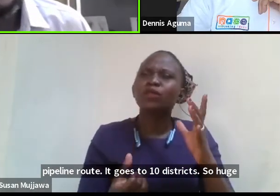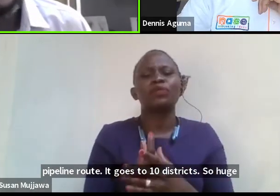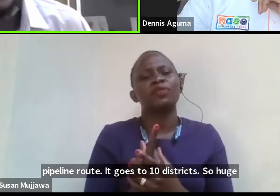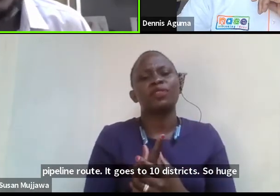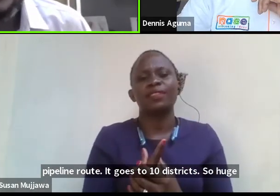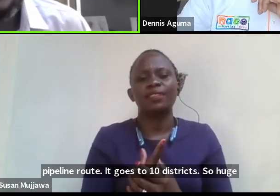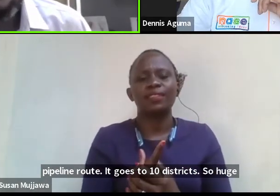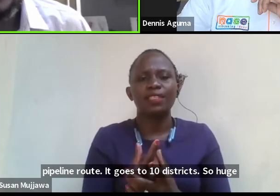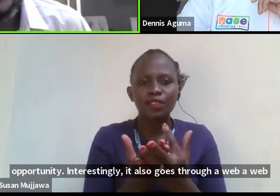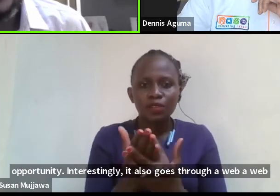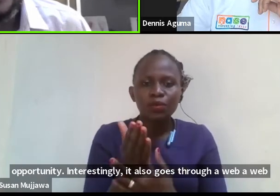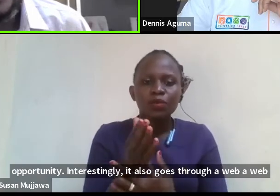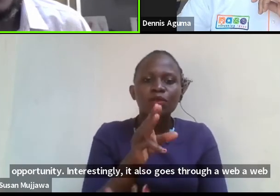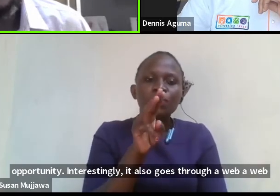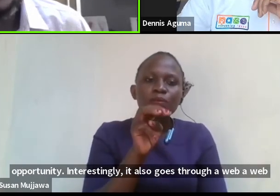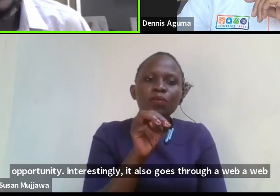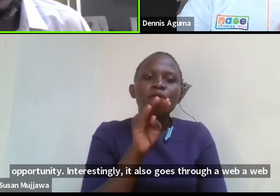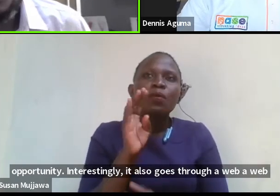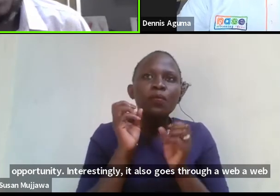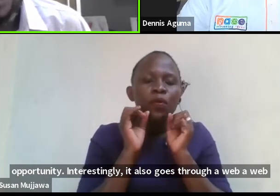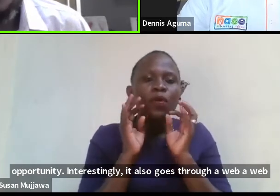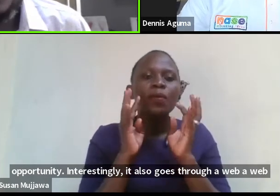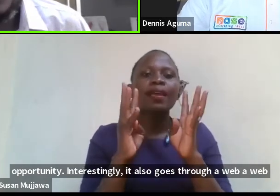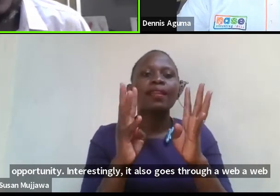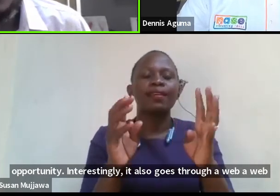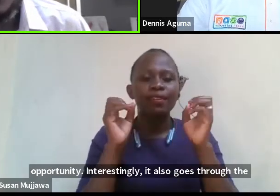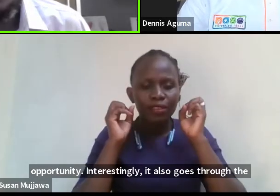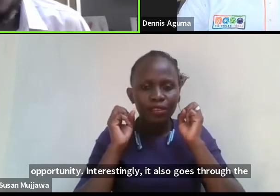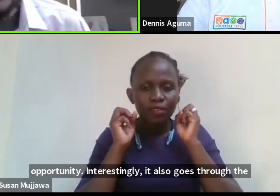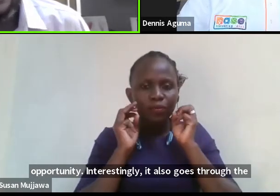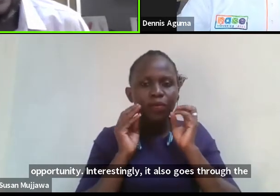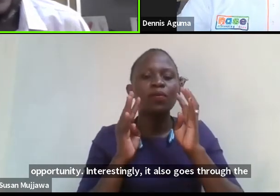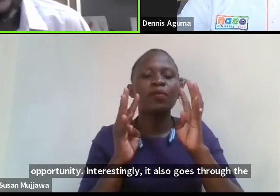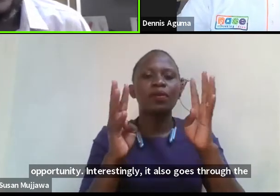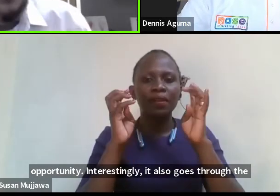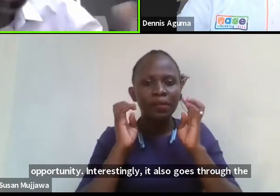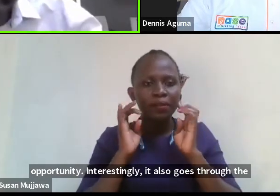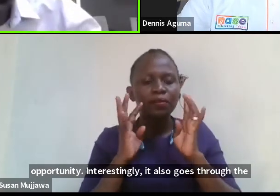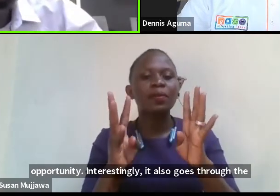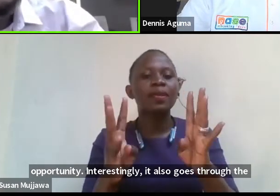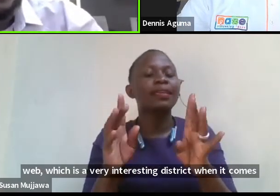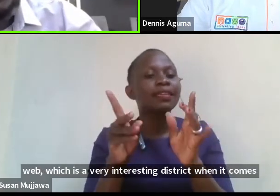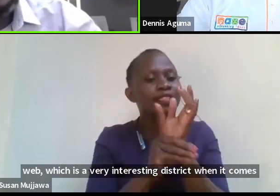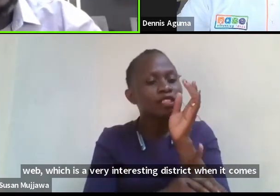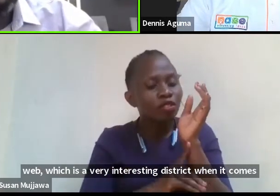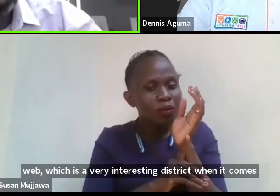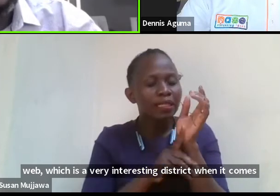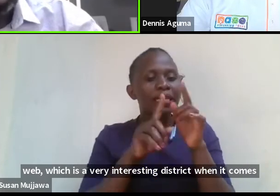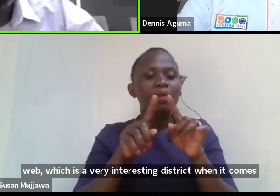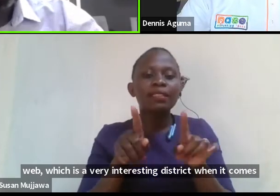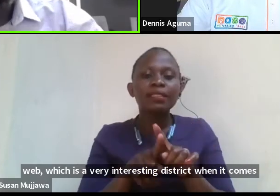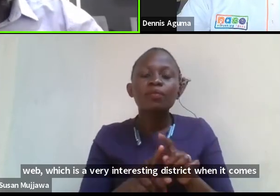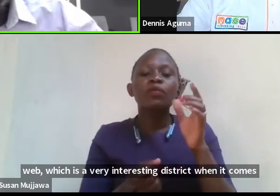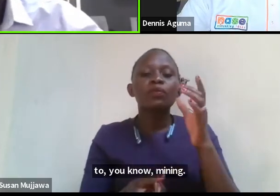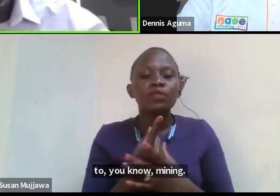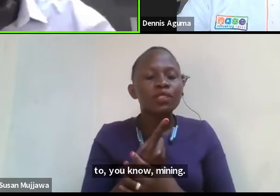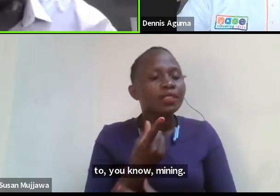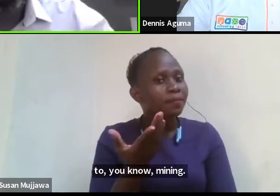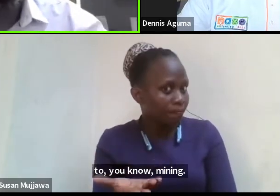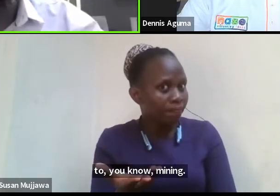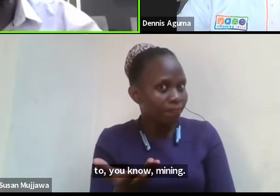through Mubende, which is a very interesting district when it comes to mining. But that's an opportunity right there. So I